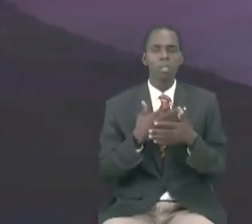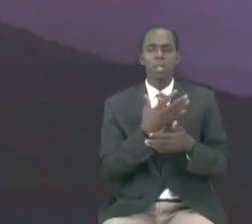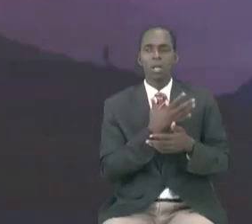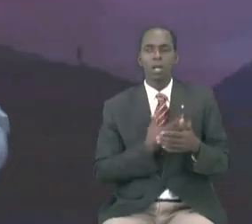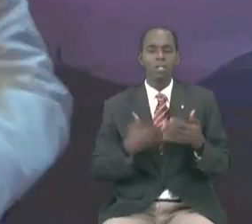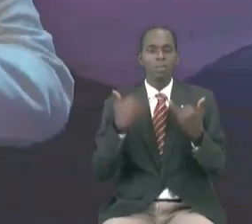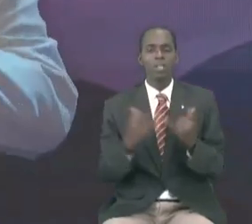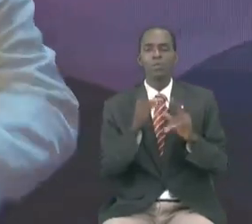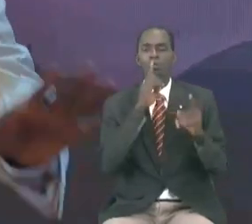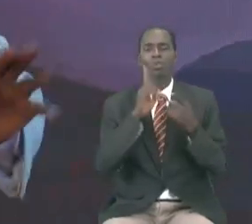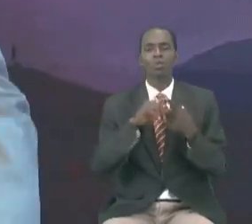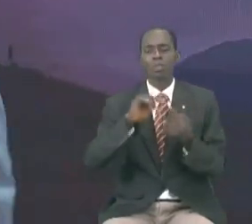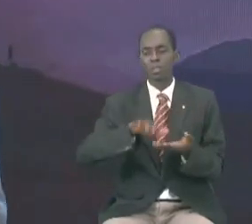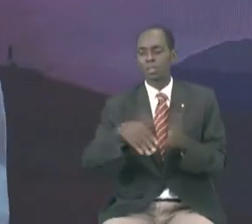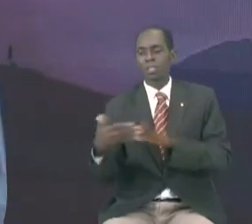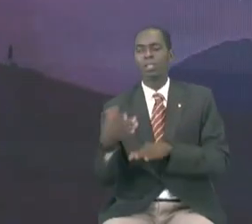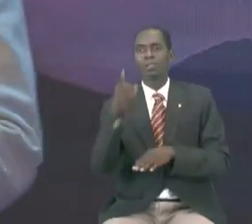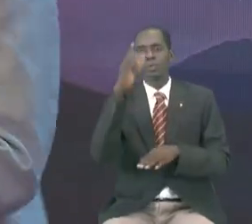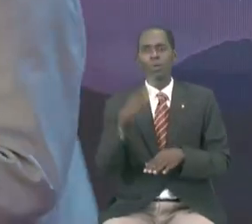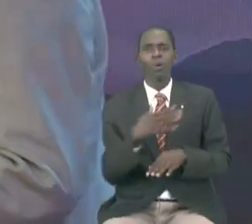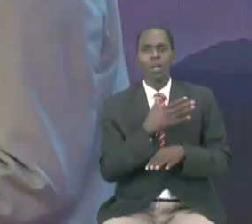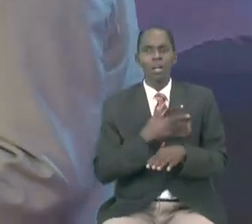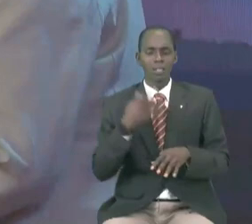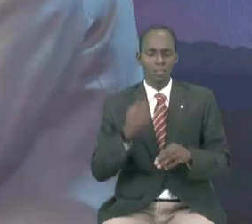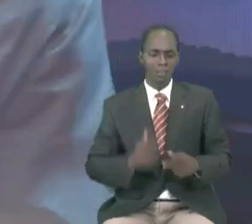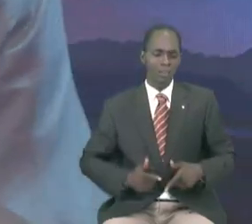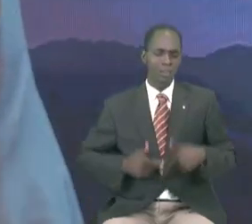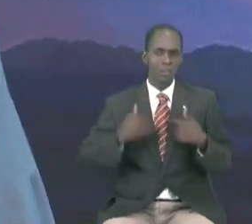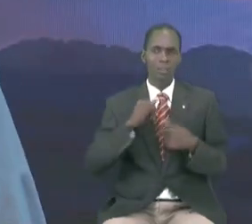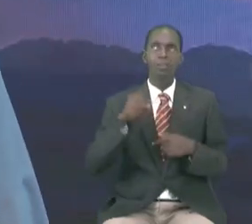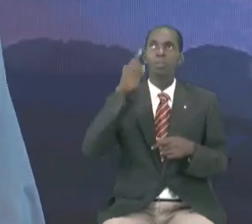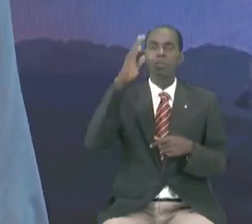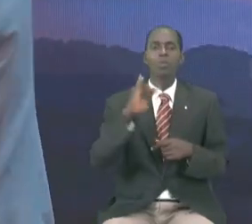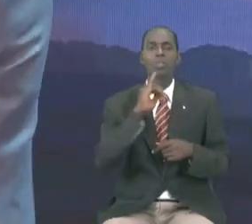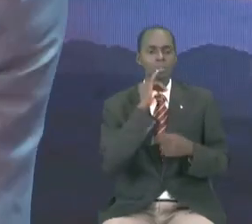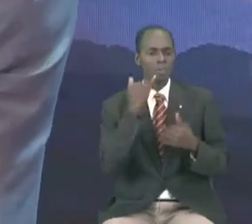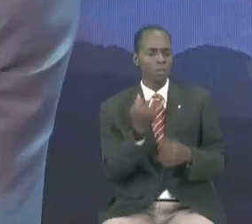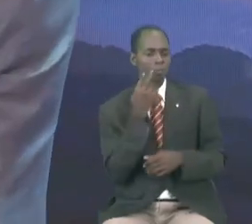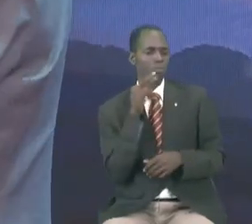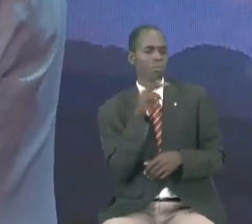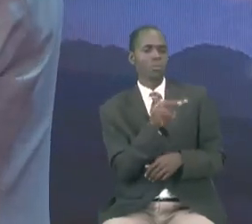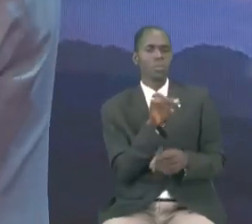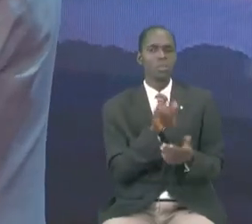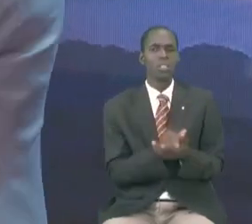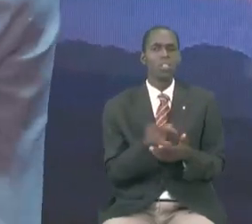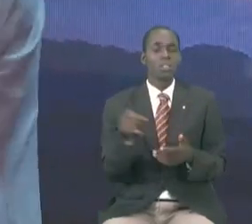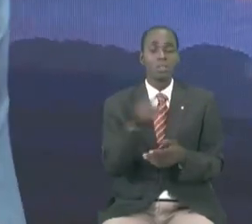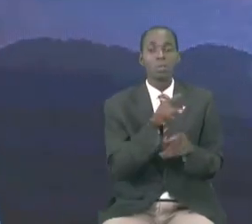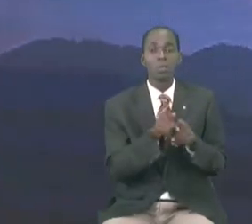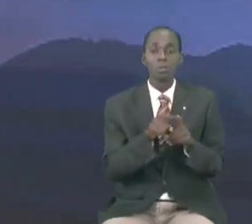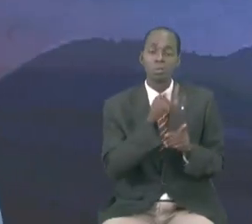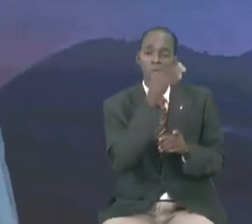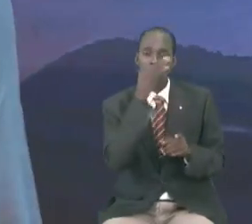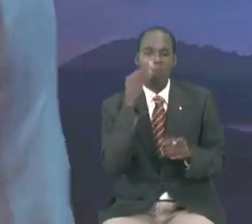even fast, a waste of their energy, and they fast until they become as dry as a